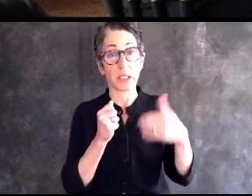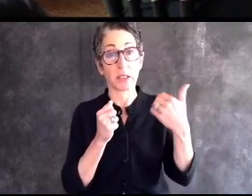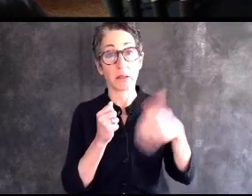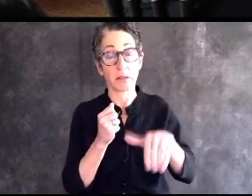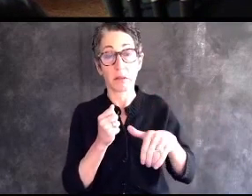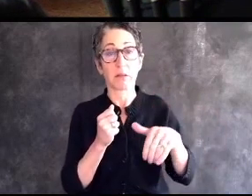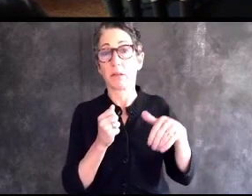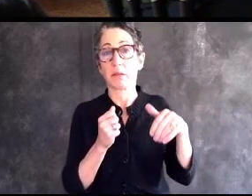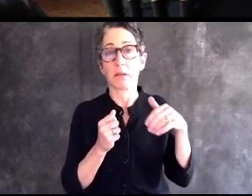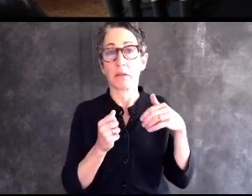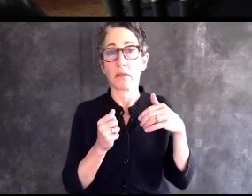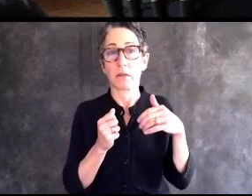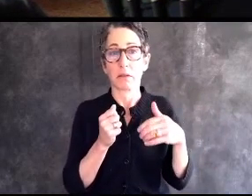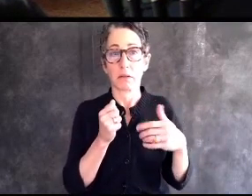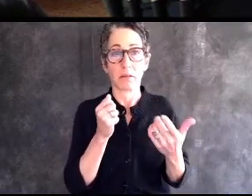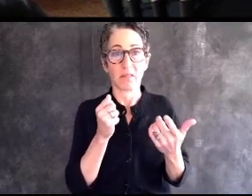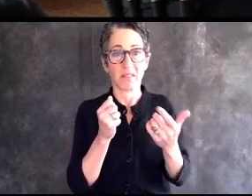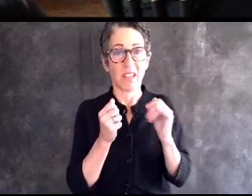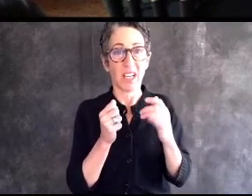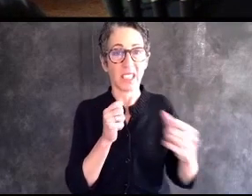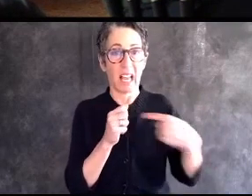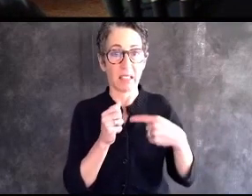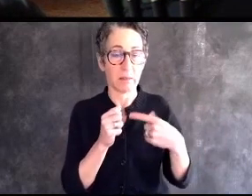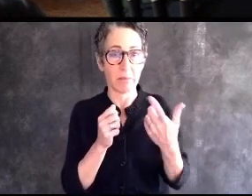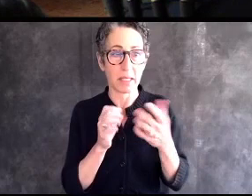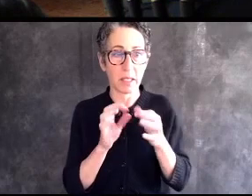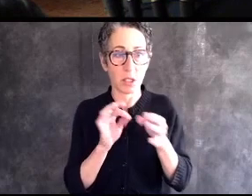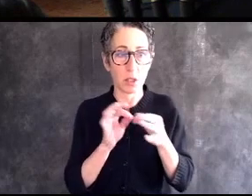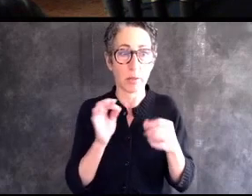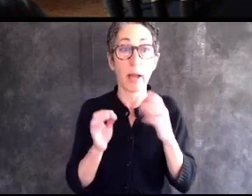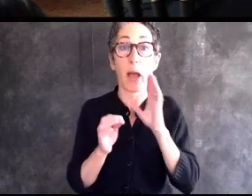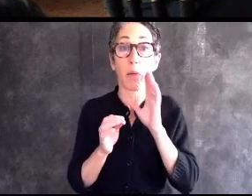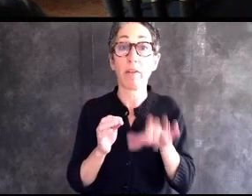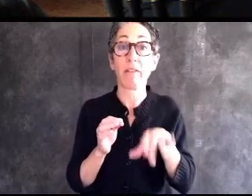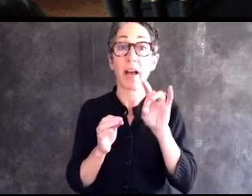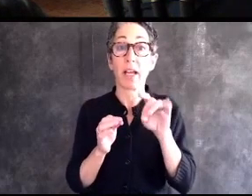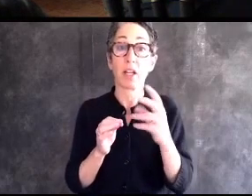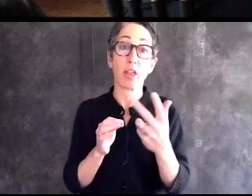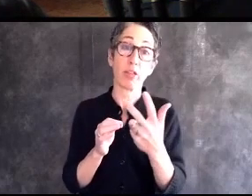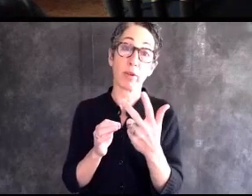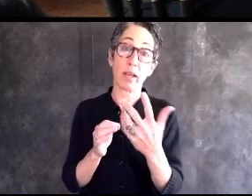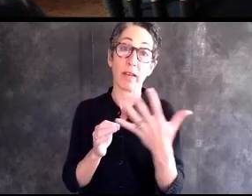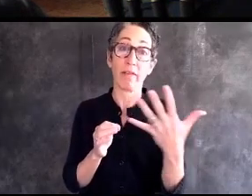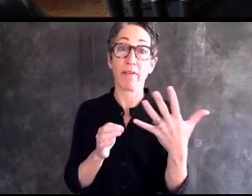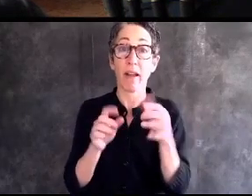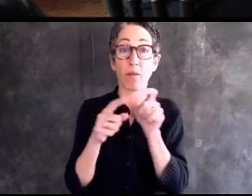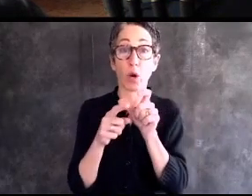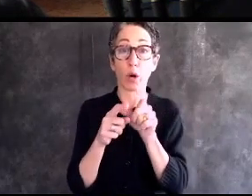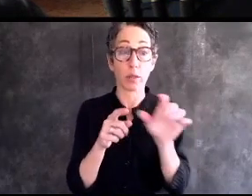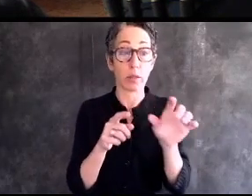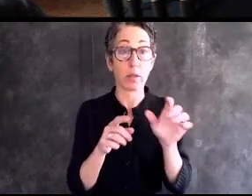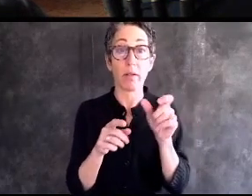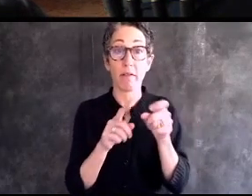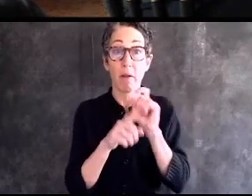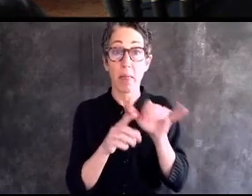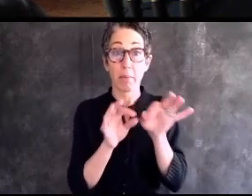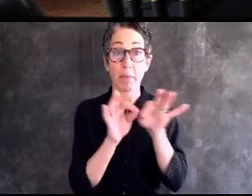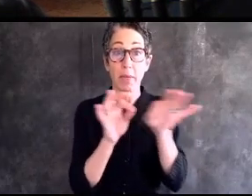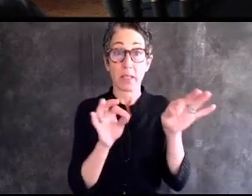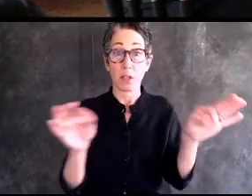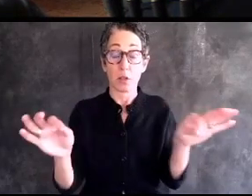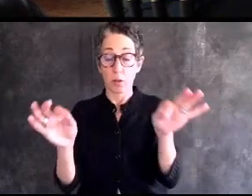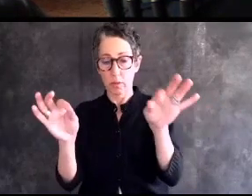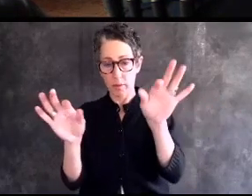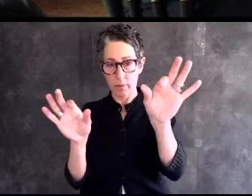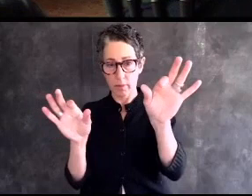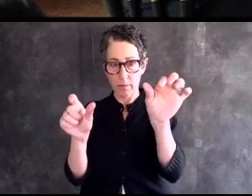in that corpus like three words or five words that can be constructed as constructive. And so then